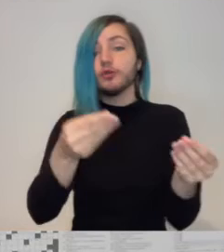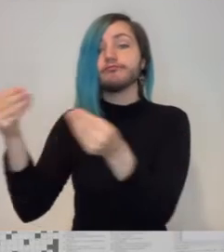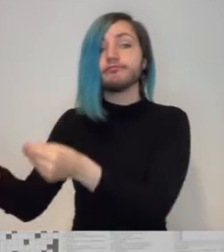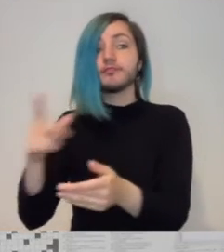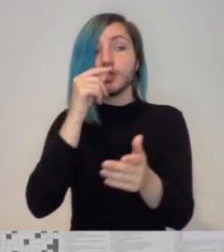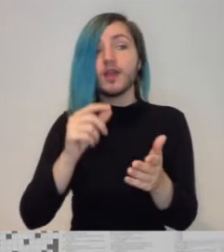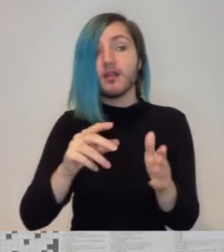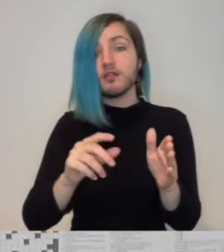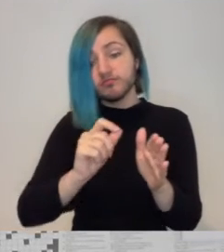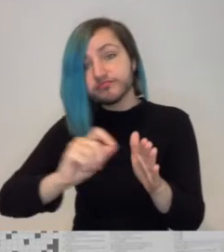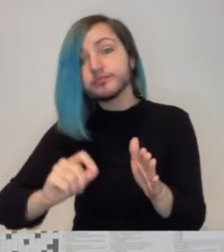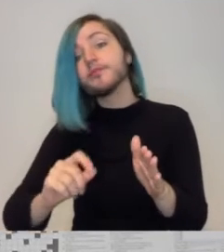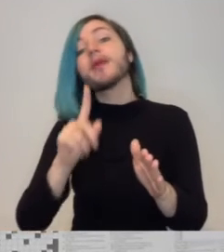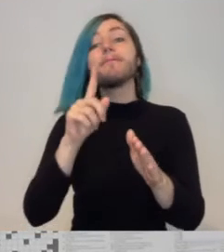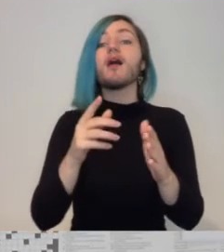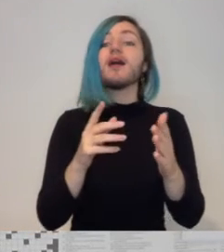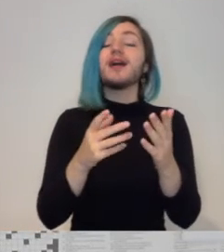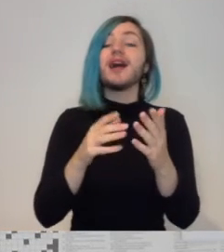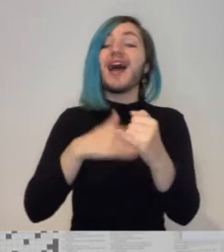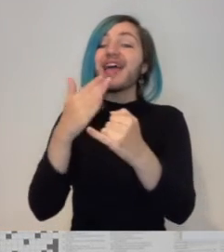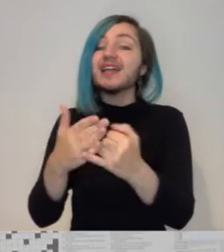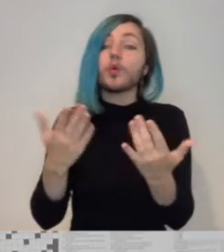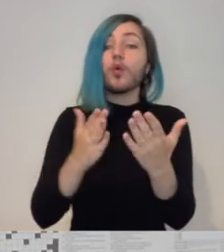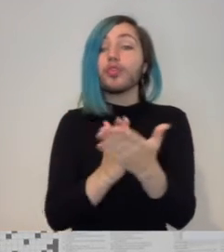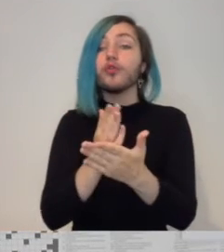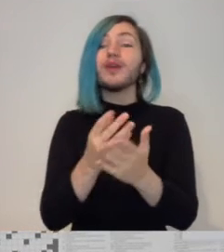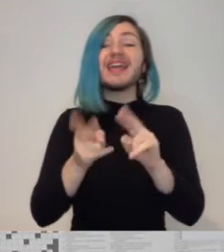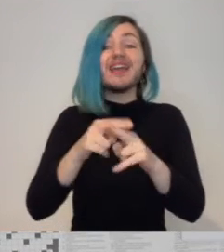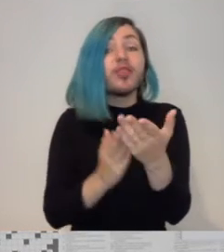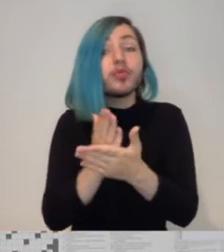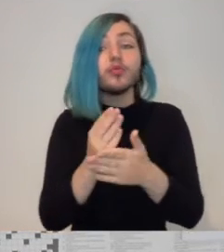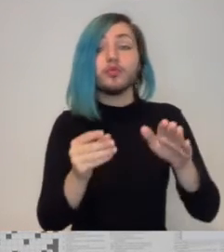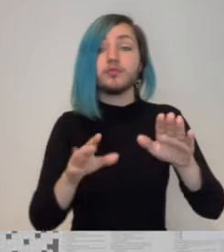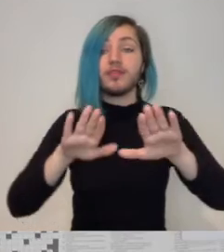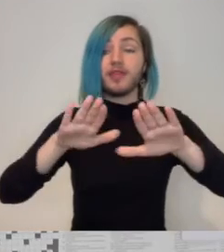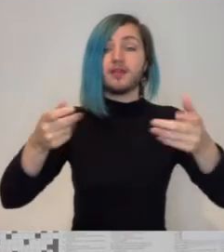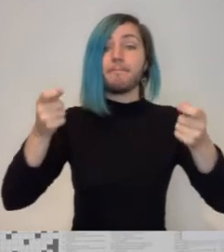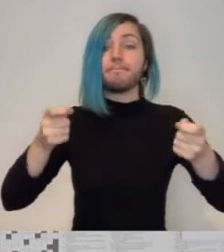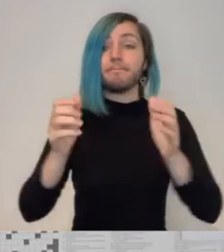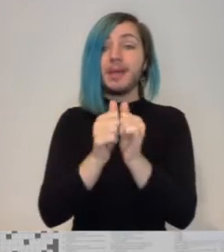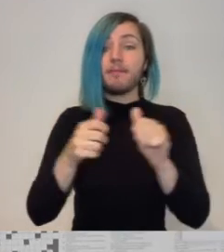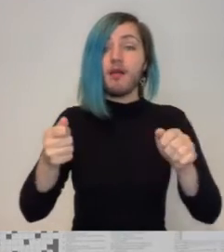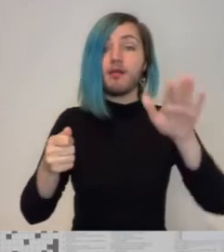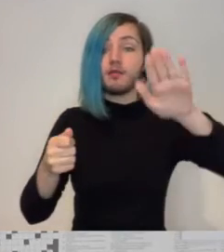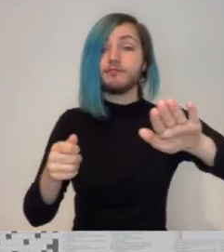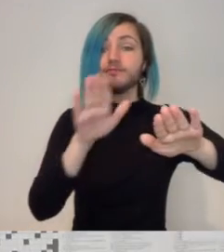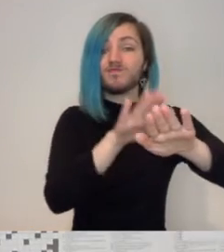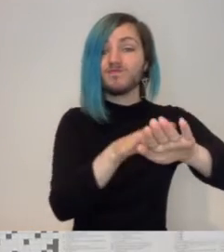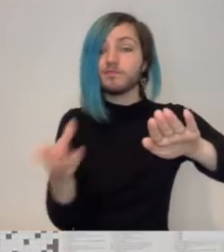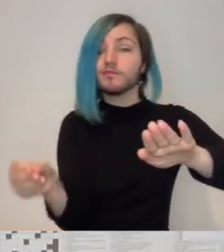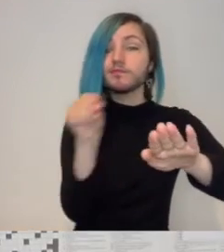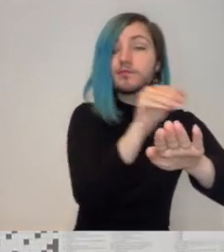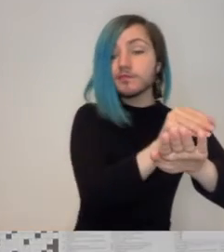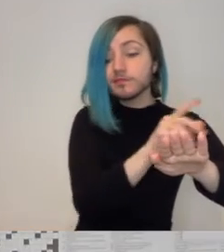go along. But if you do it as you go along, just keep your hand on the paper and then keep going back and forth.